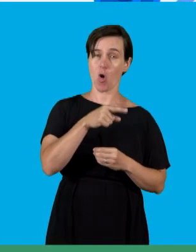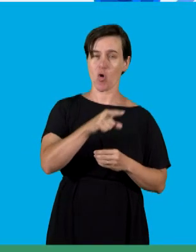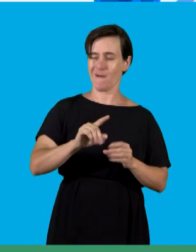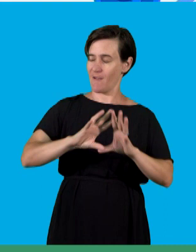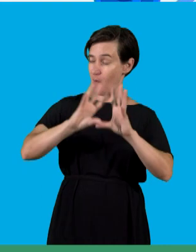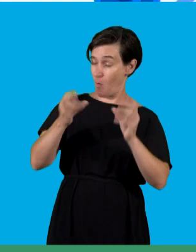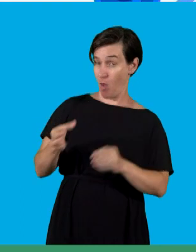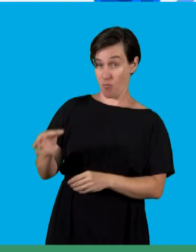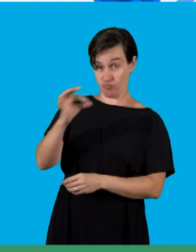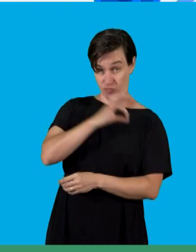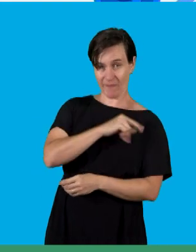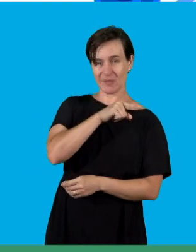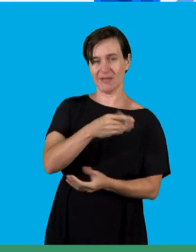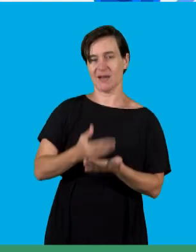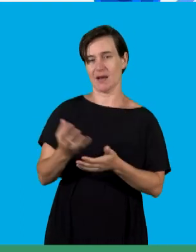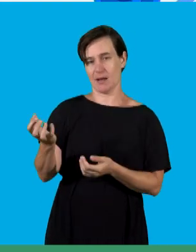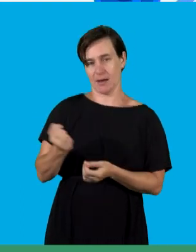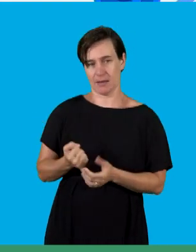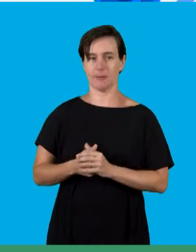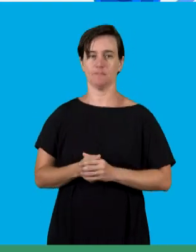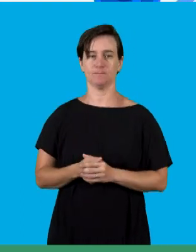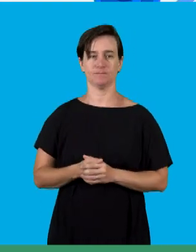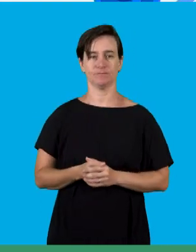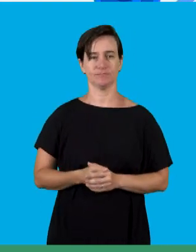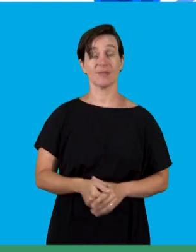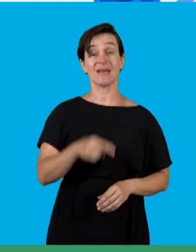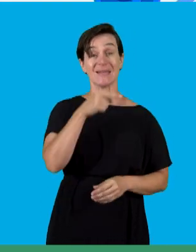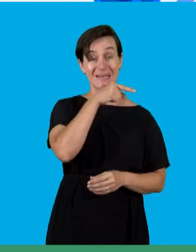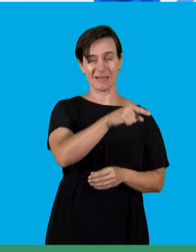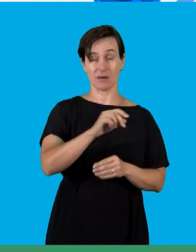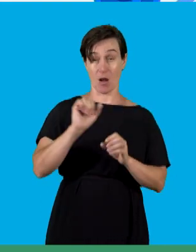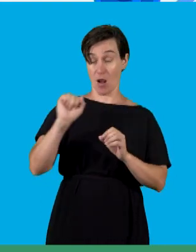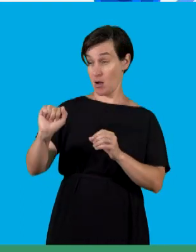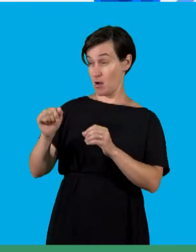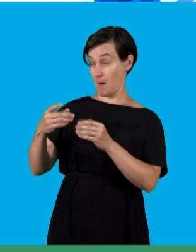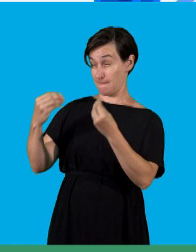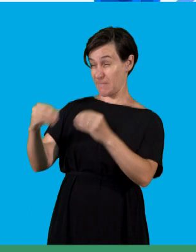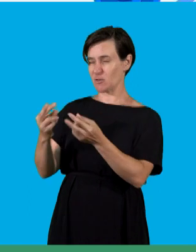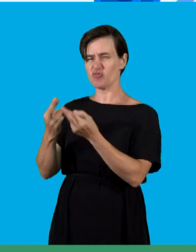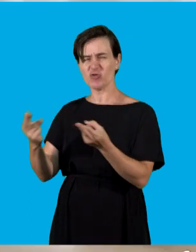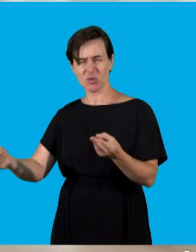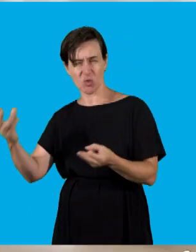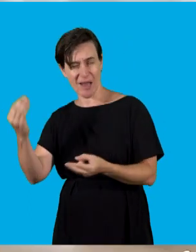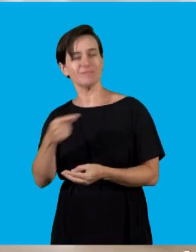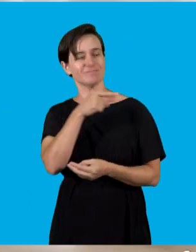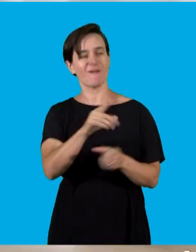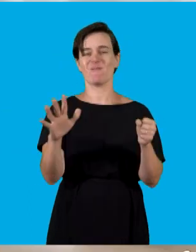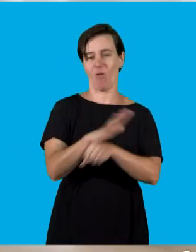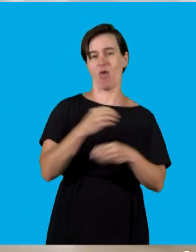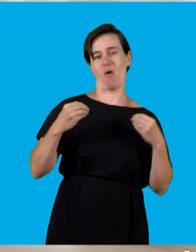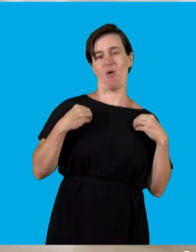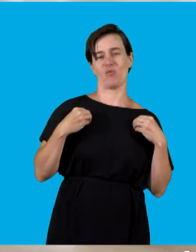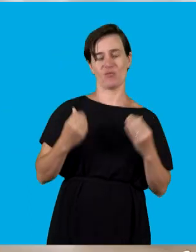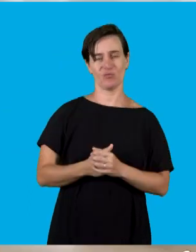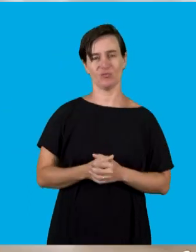all the profits made by the business and is entitled to the ownership of the assets. So obviously, the